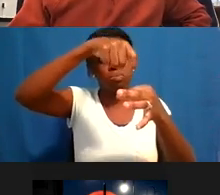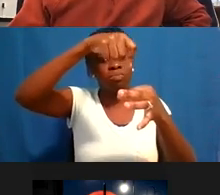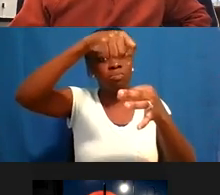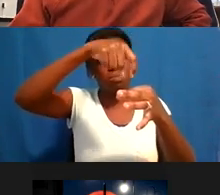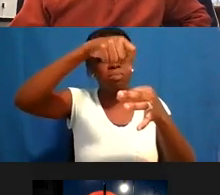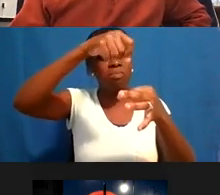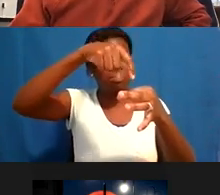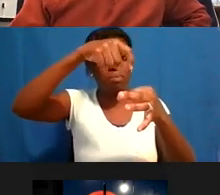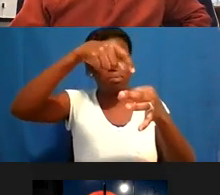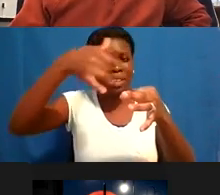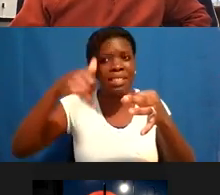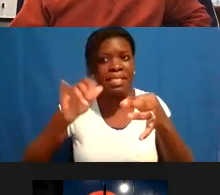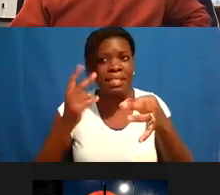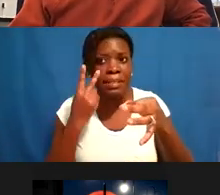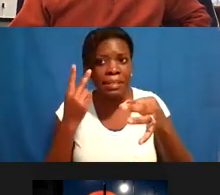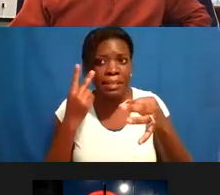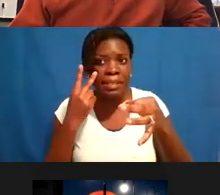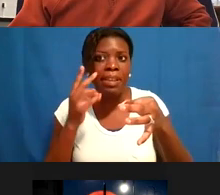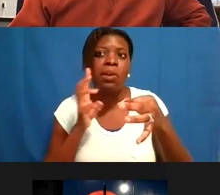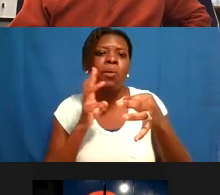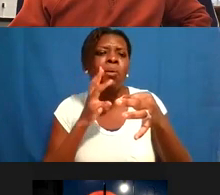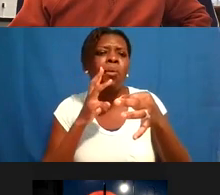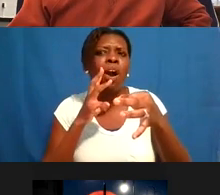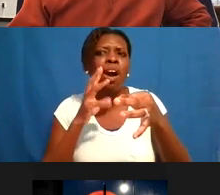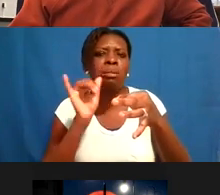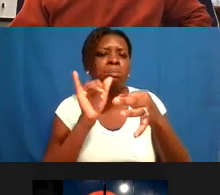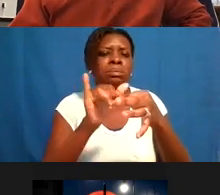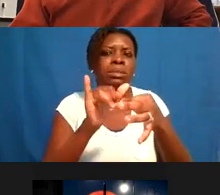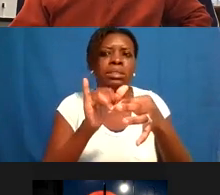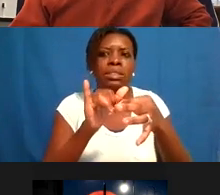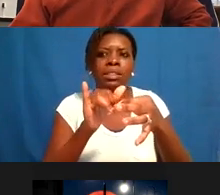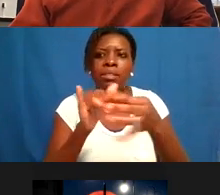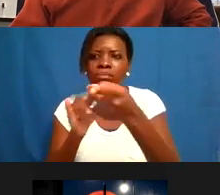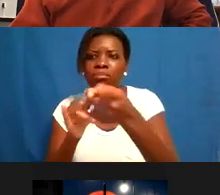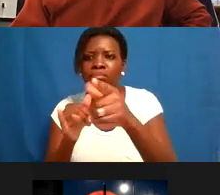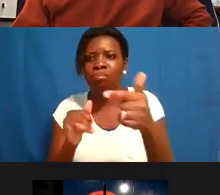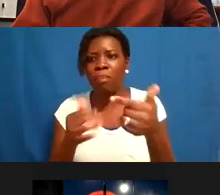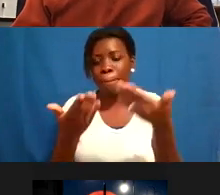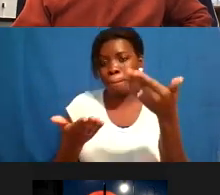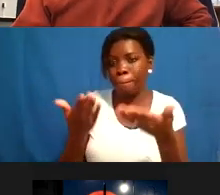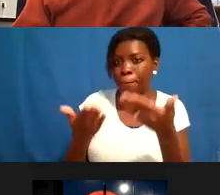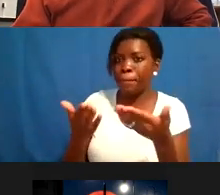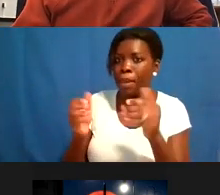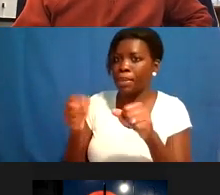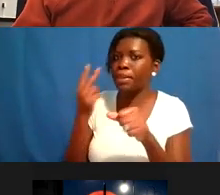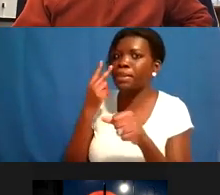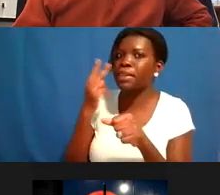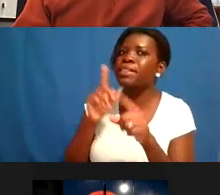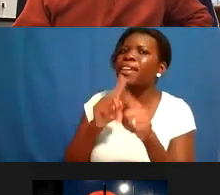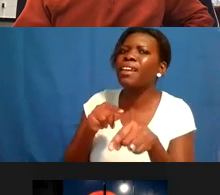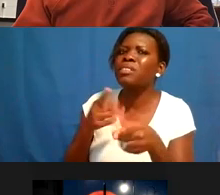and you can still see that the water is still on the penny. And in fact, we can, Ambika, maybe we can see what the poll answer